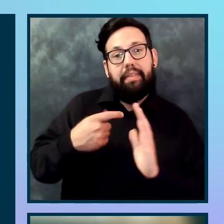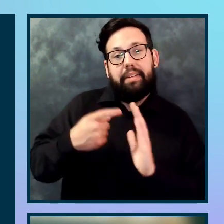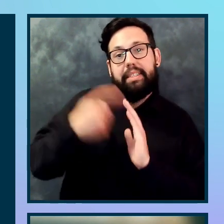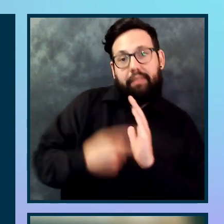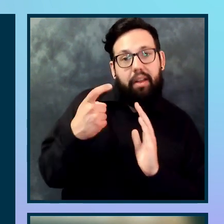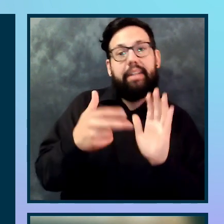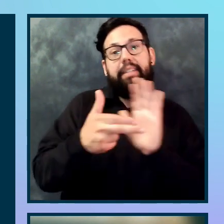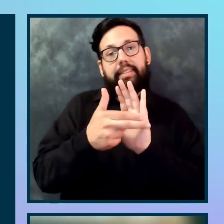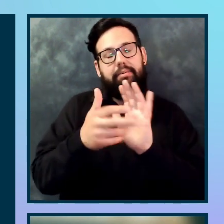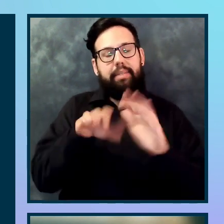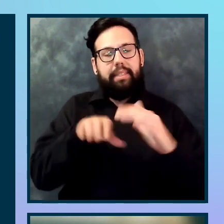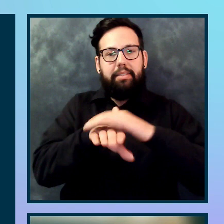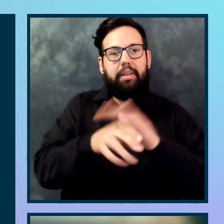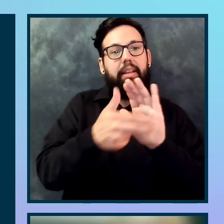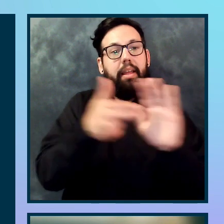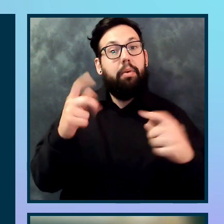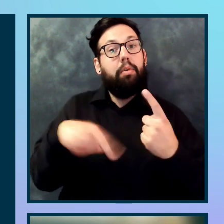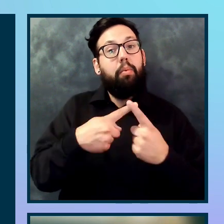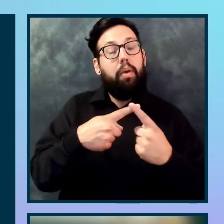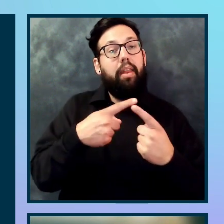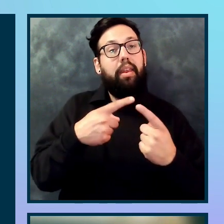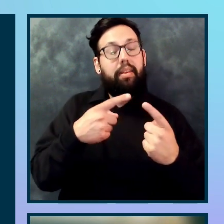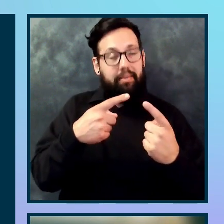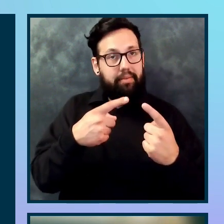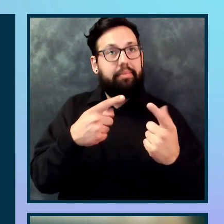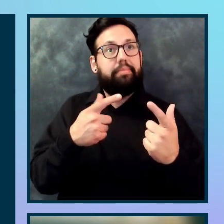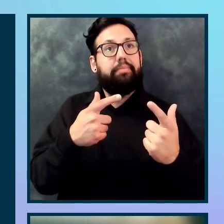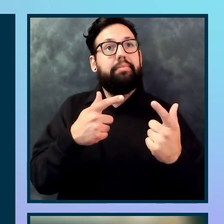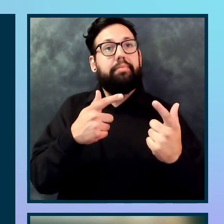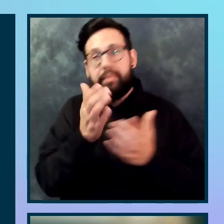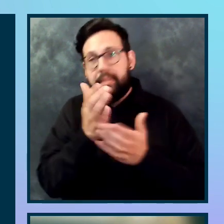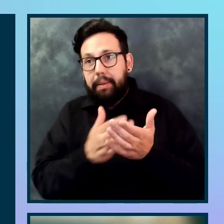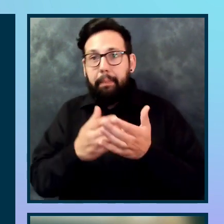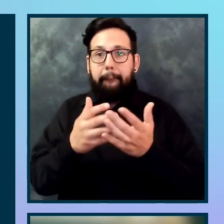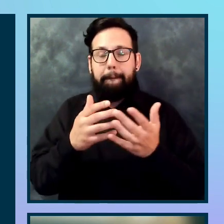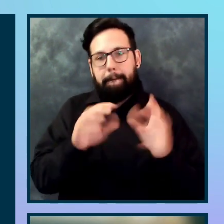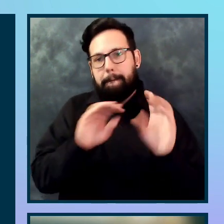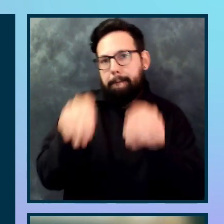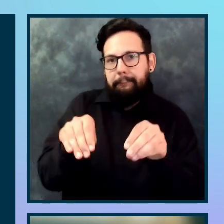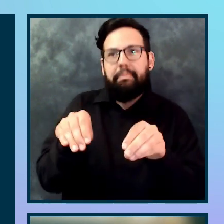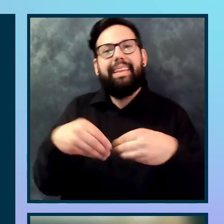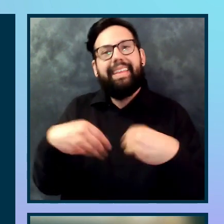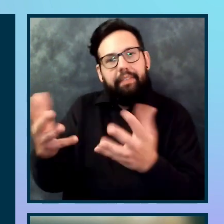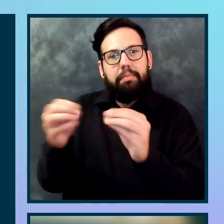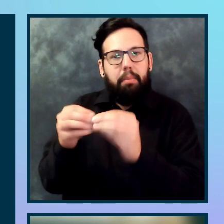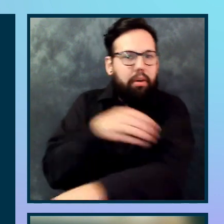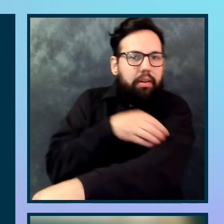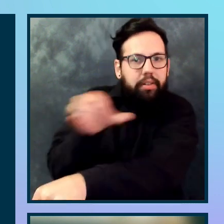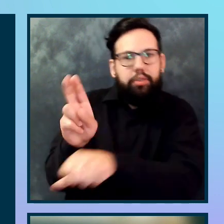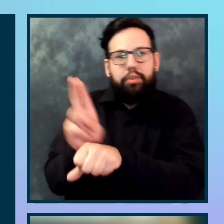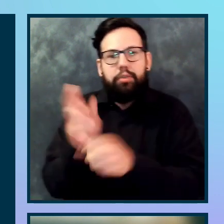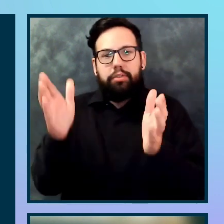label, and when applicable, actions are provided automatically for users to activate controls. It's important